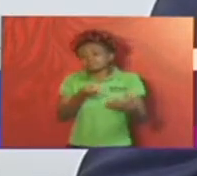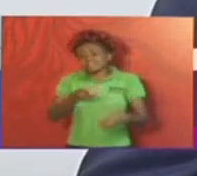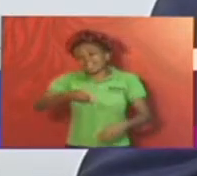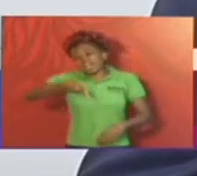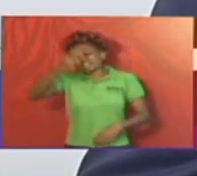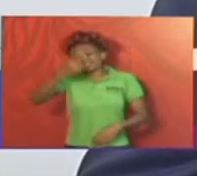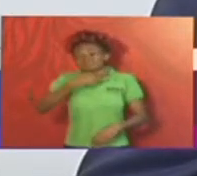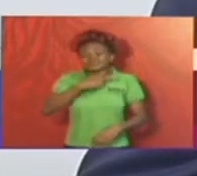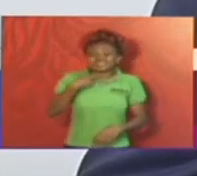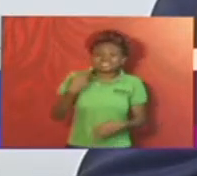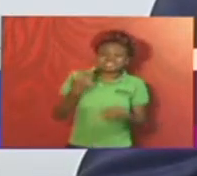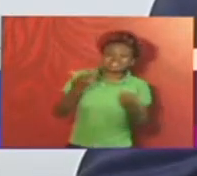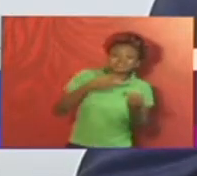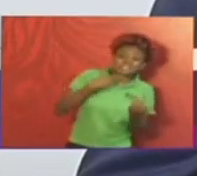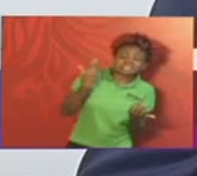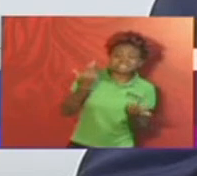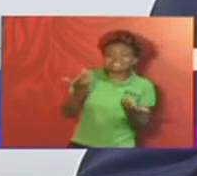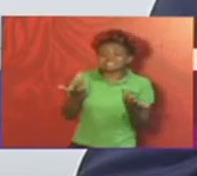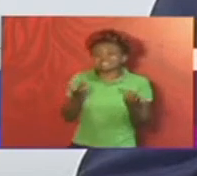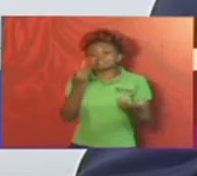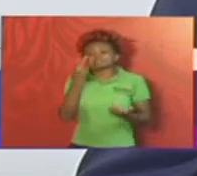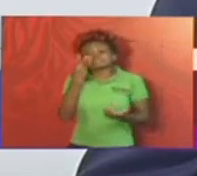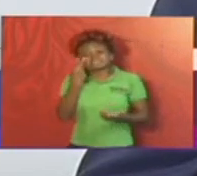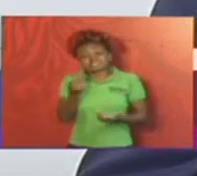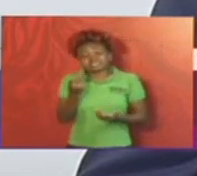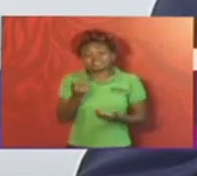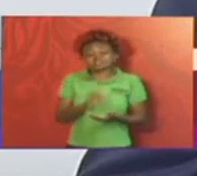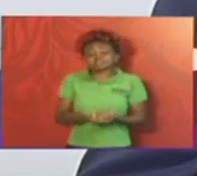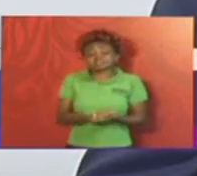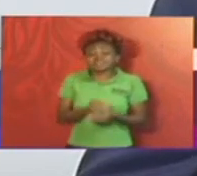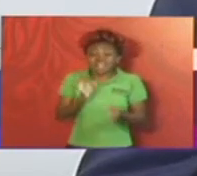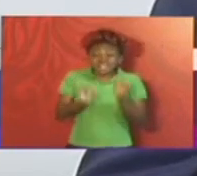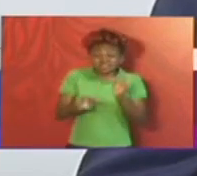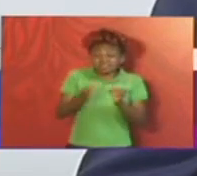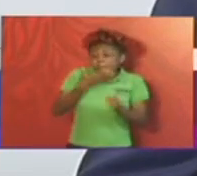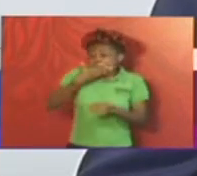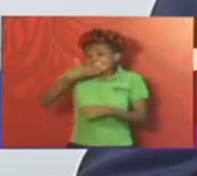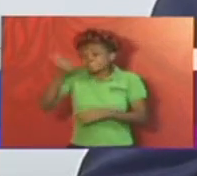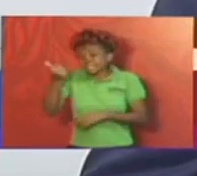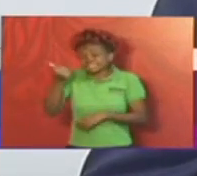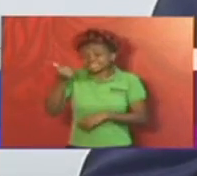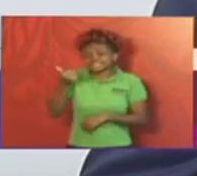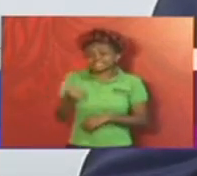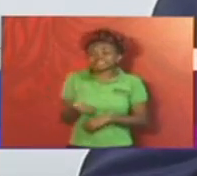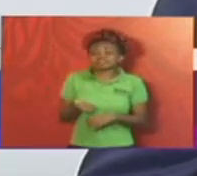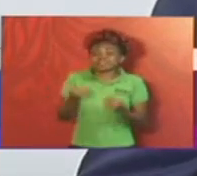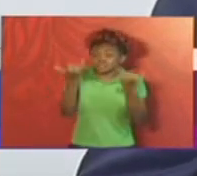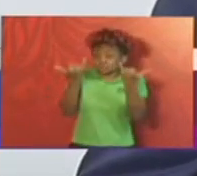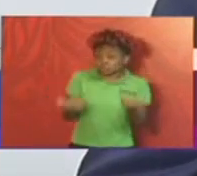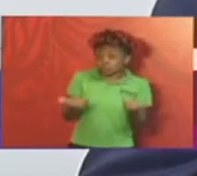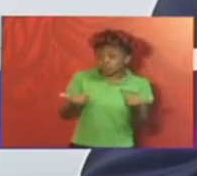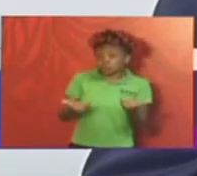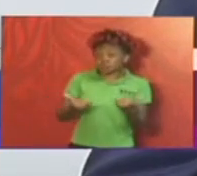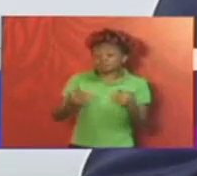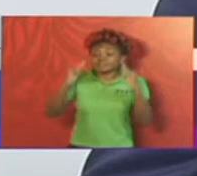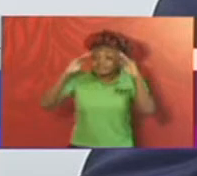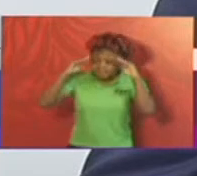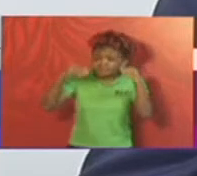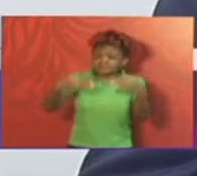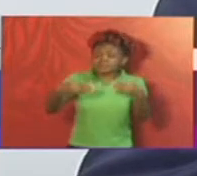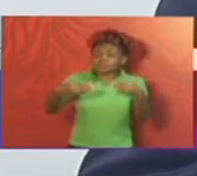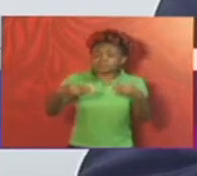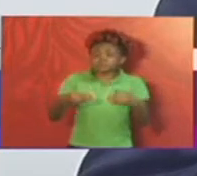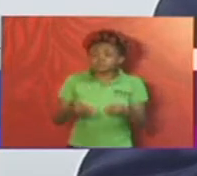economic benefits are. And at this point in time, we are trying to focus on those sectors of society